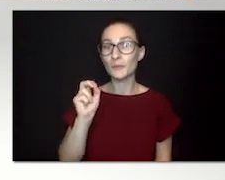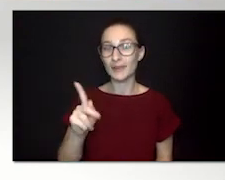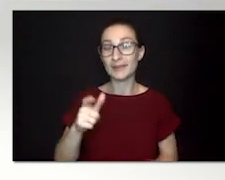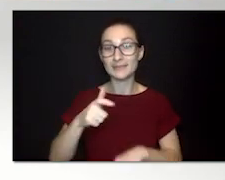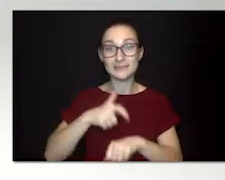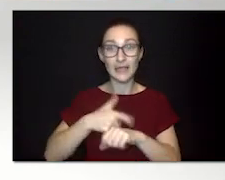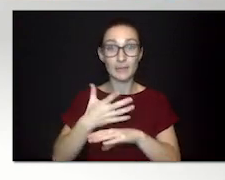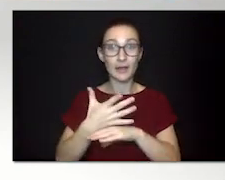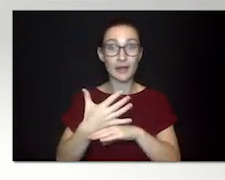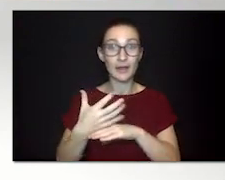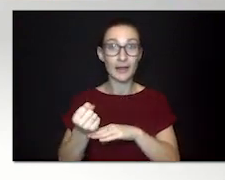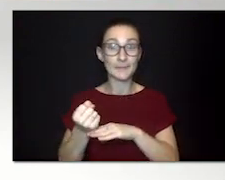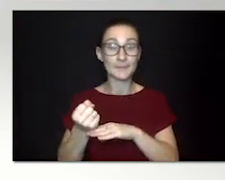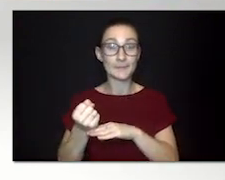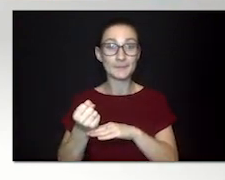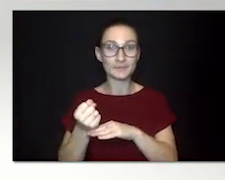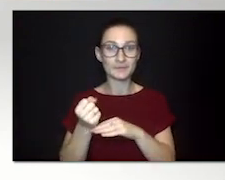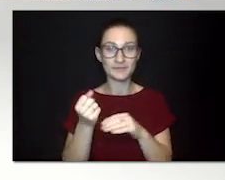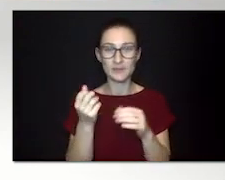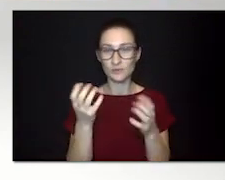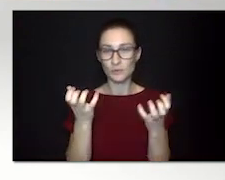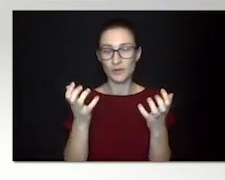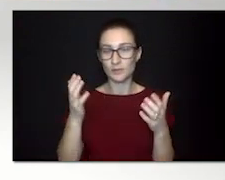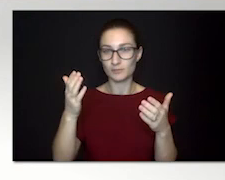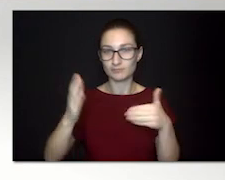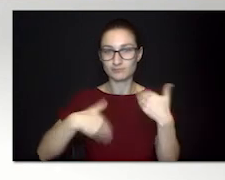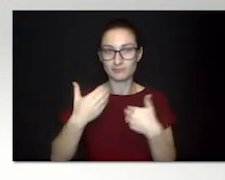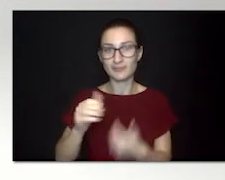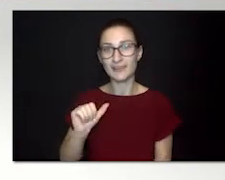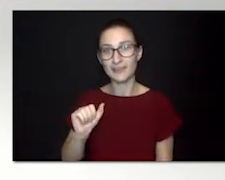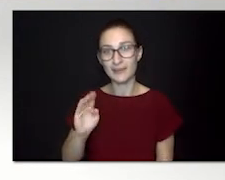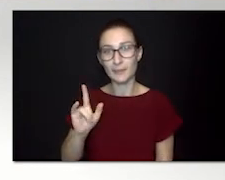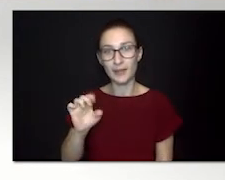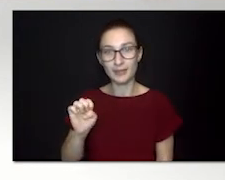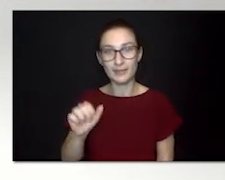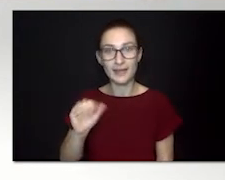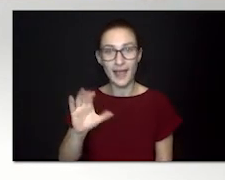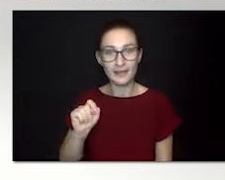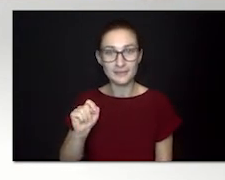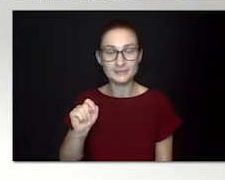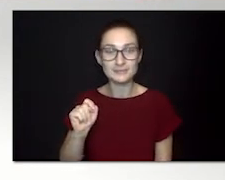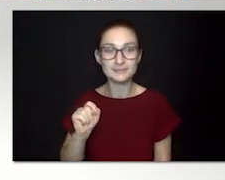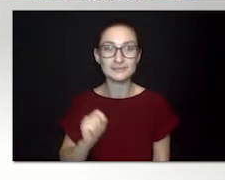Okay, we are actually out of time, so I just wanted to quickly go over the ABLE